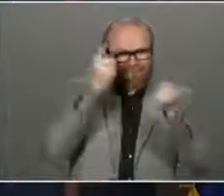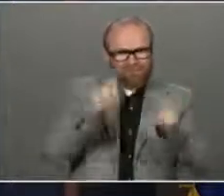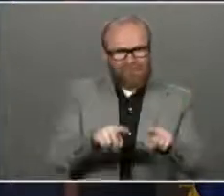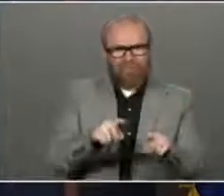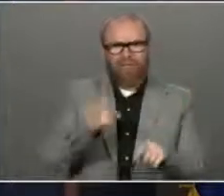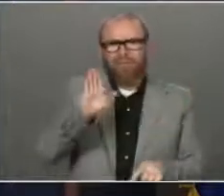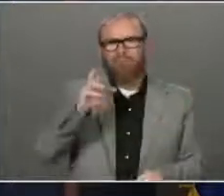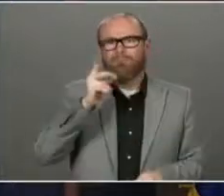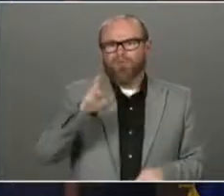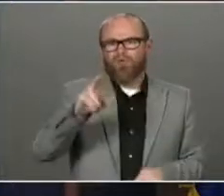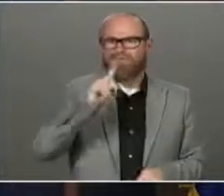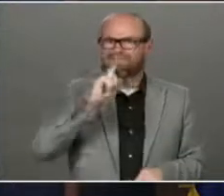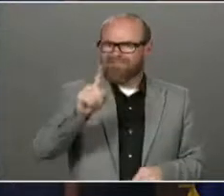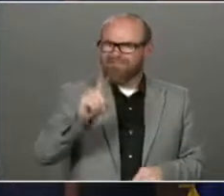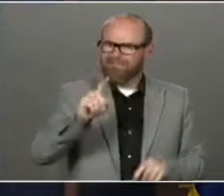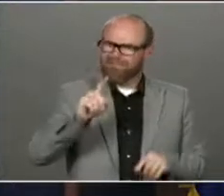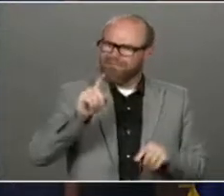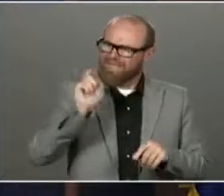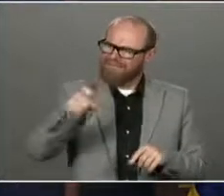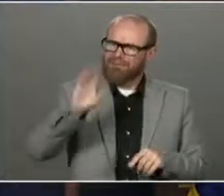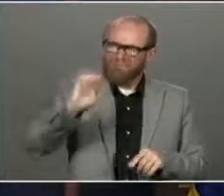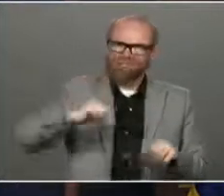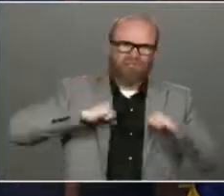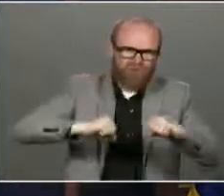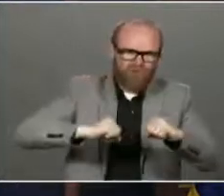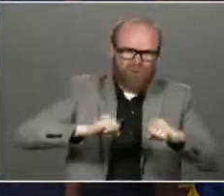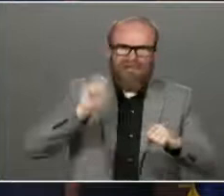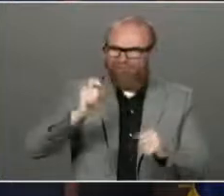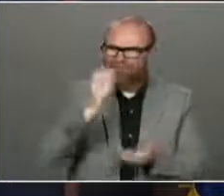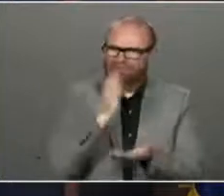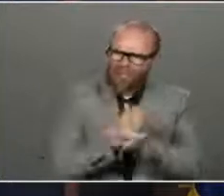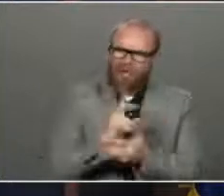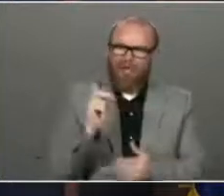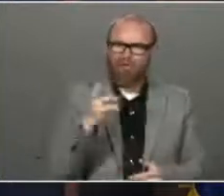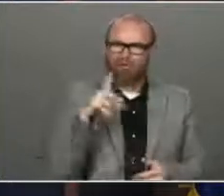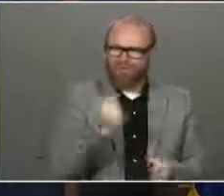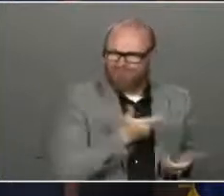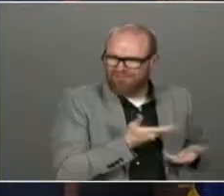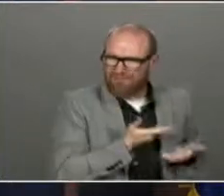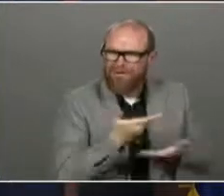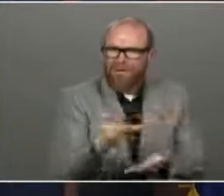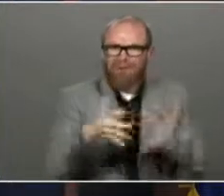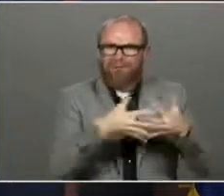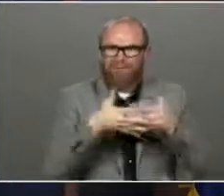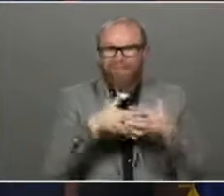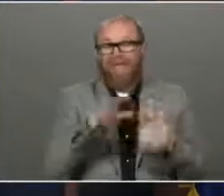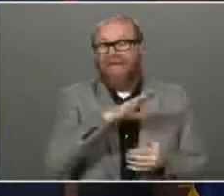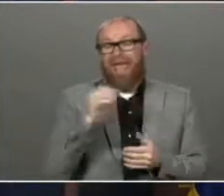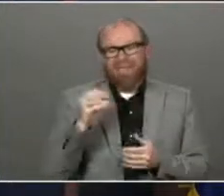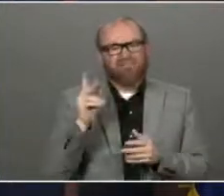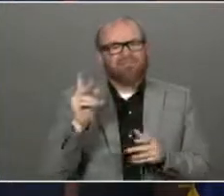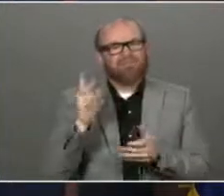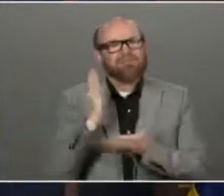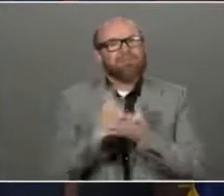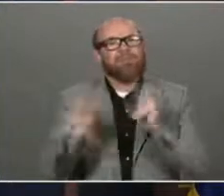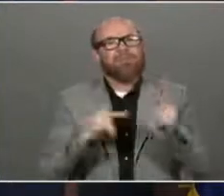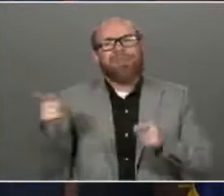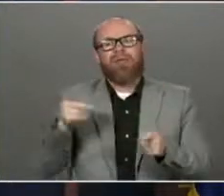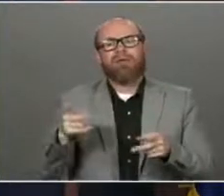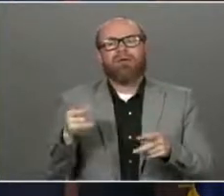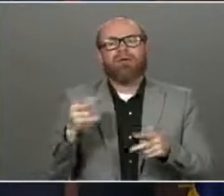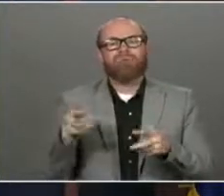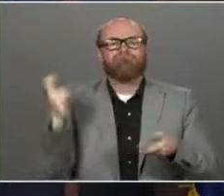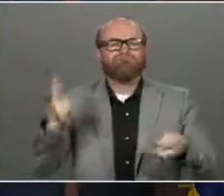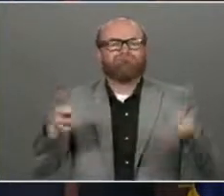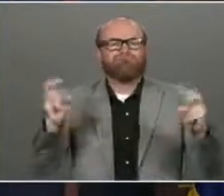have to stop illegal immigration, we have to do everything we can to stop the drug trade and human trafficking, and also that we should fix legal immigration and make